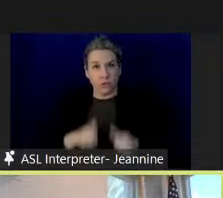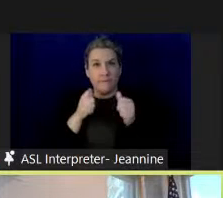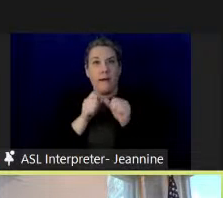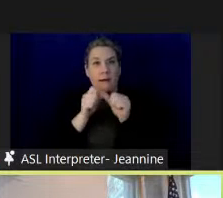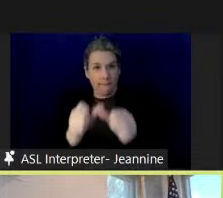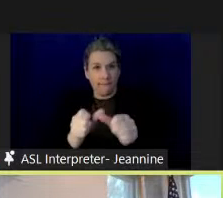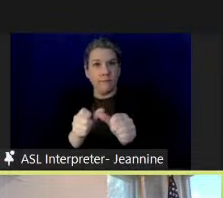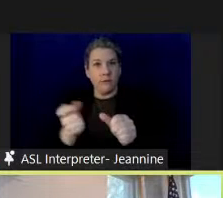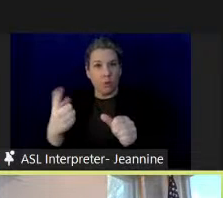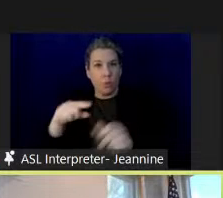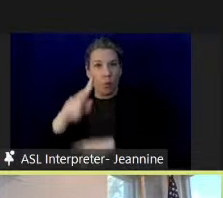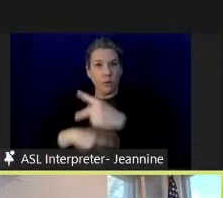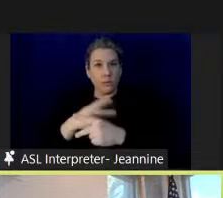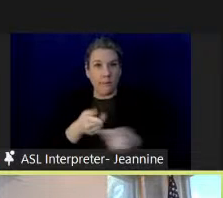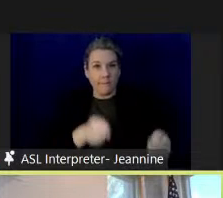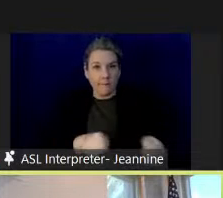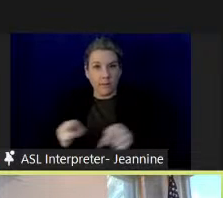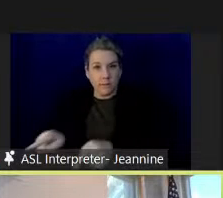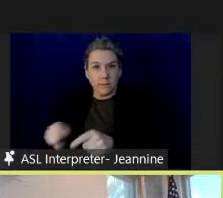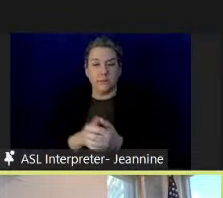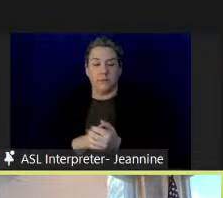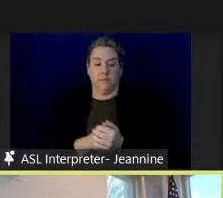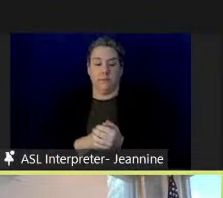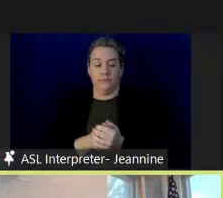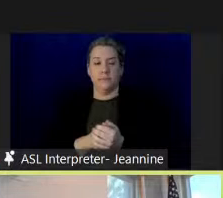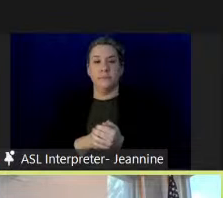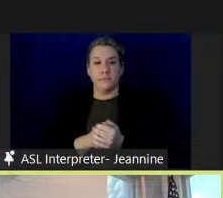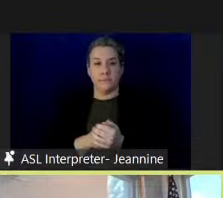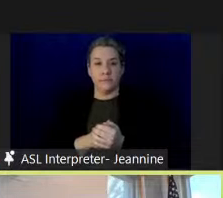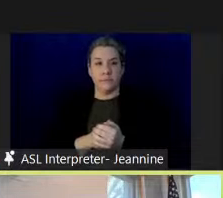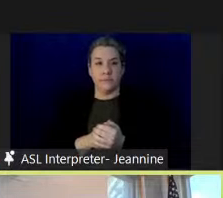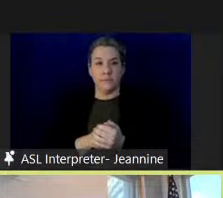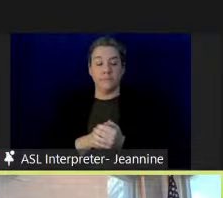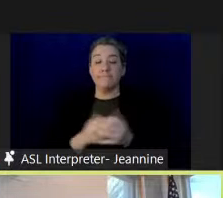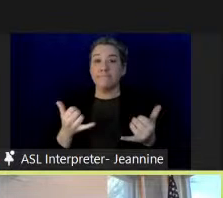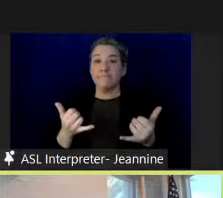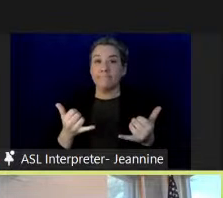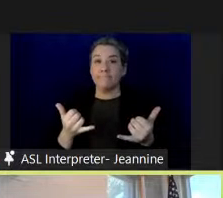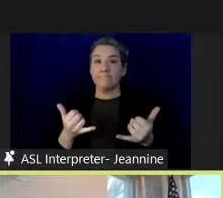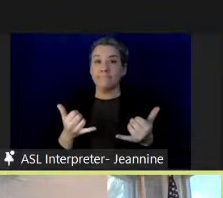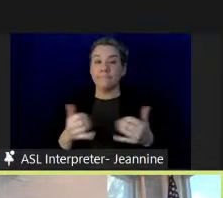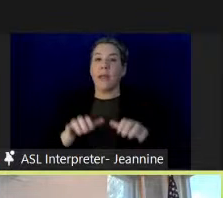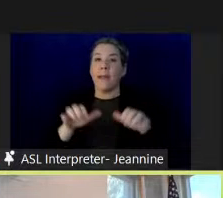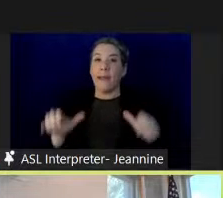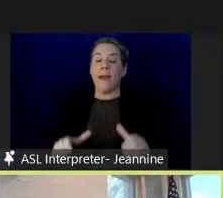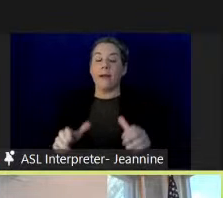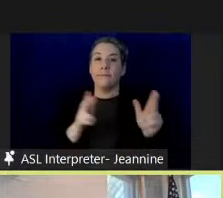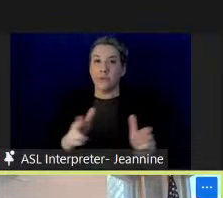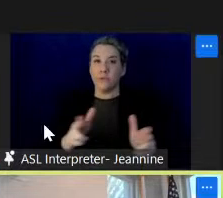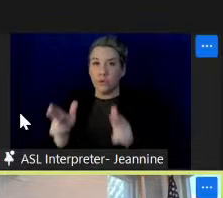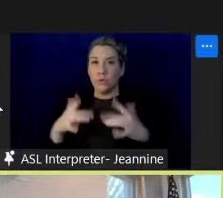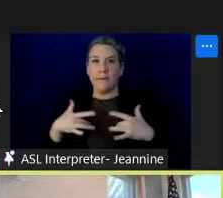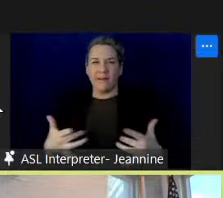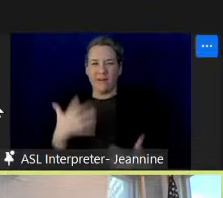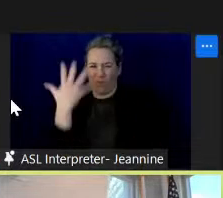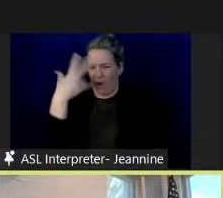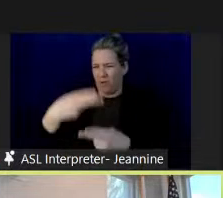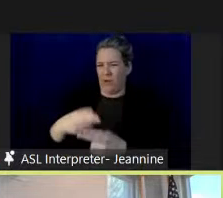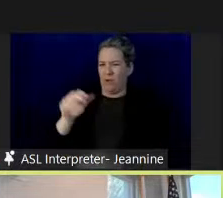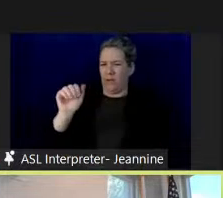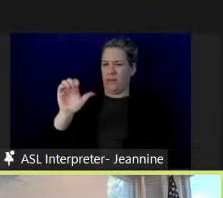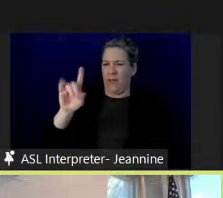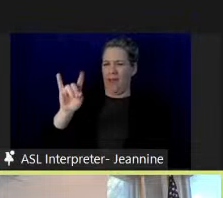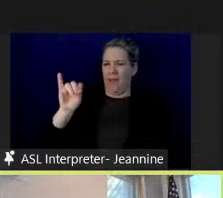assailant events. So without further ado, active assailant events. Why are we even calling it an active assailant